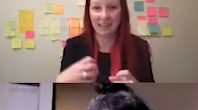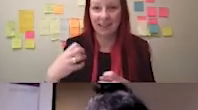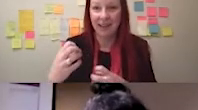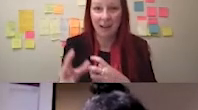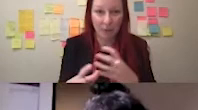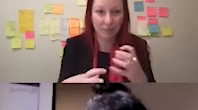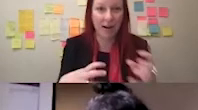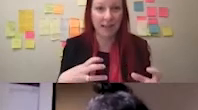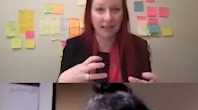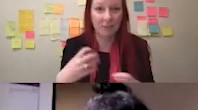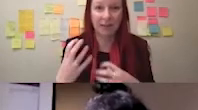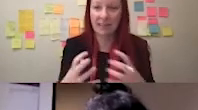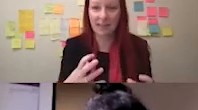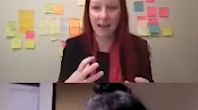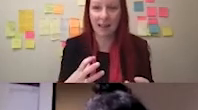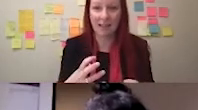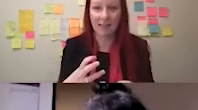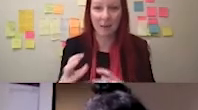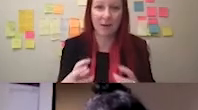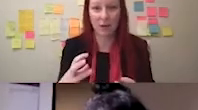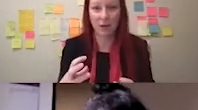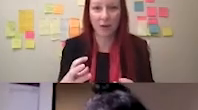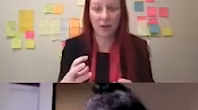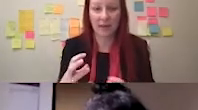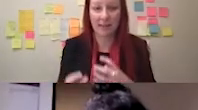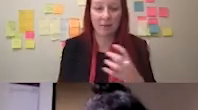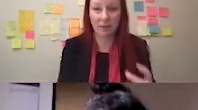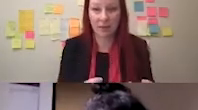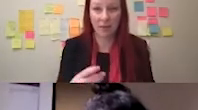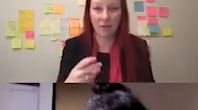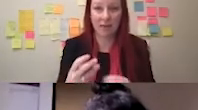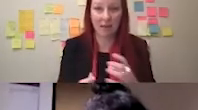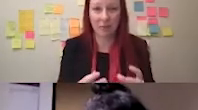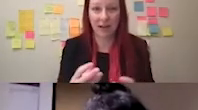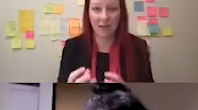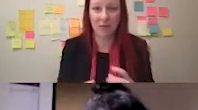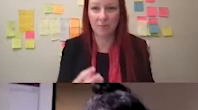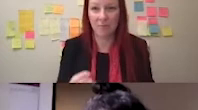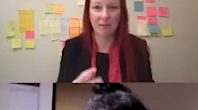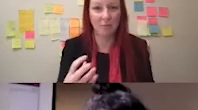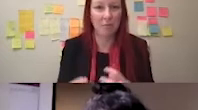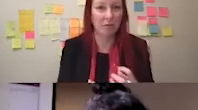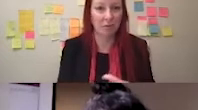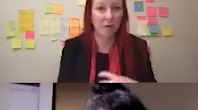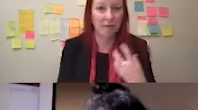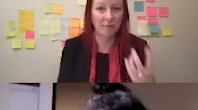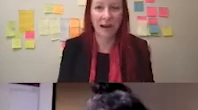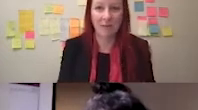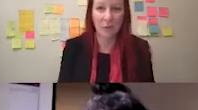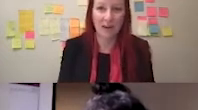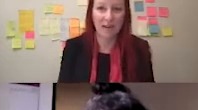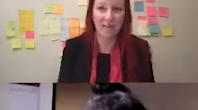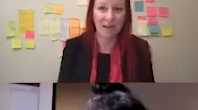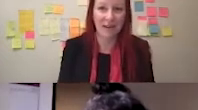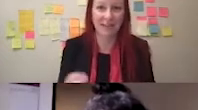there sitting and we're writing. We're in silence, but we know there's that ritual celebrating those moments of Pomodoros,